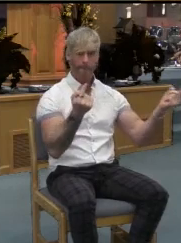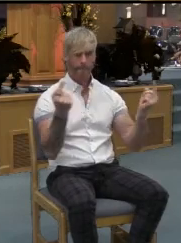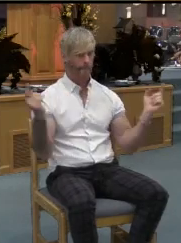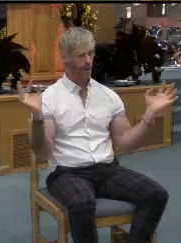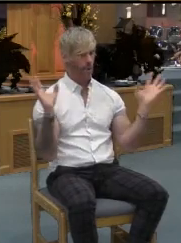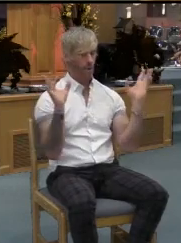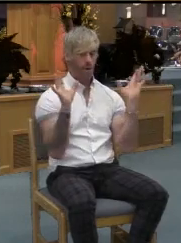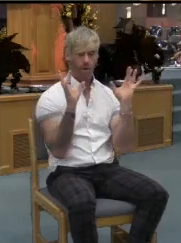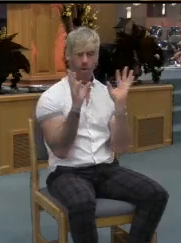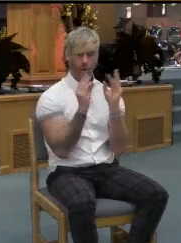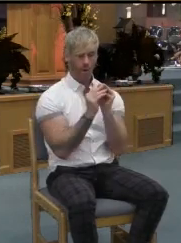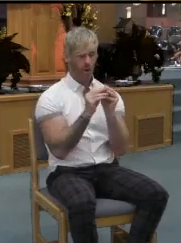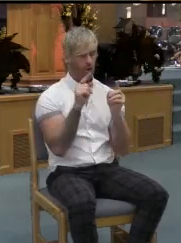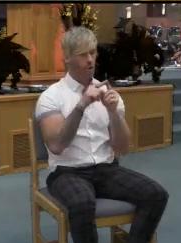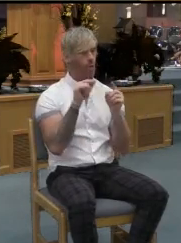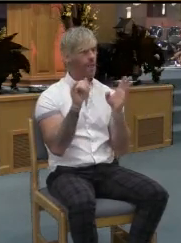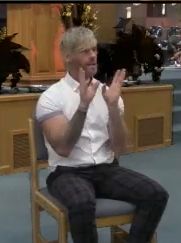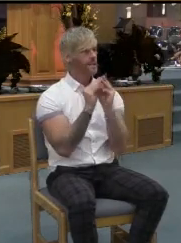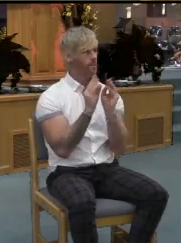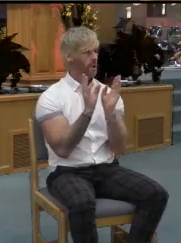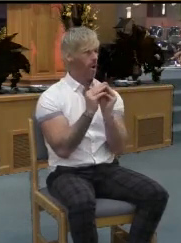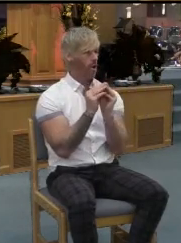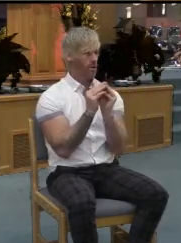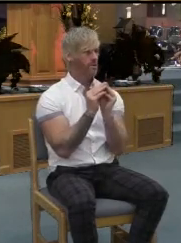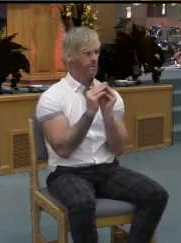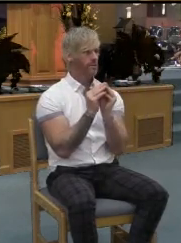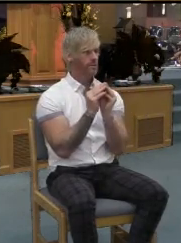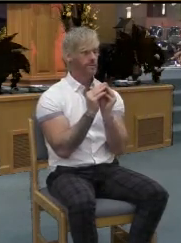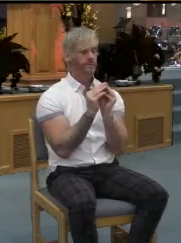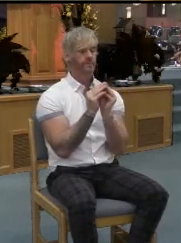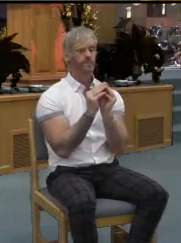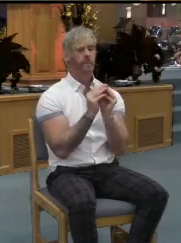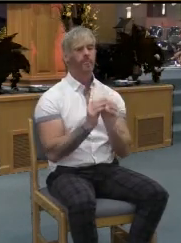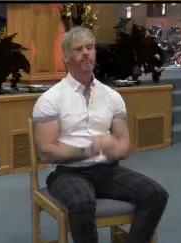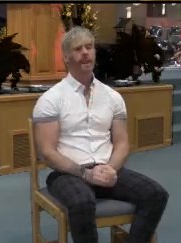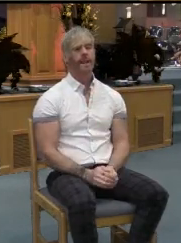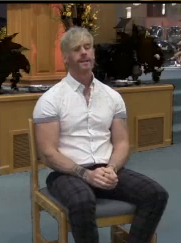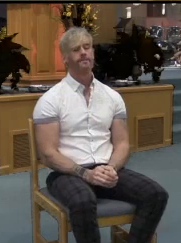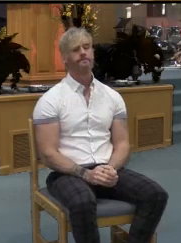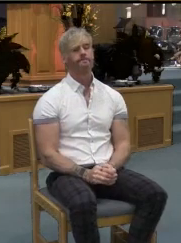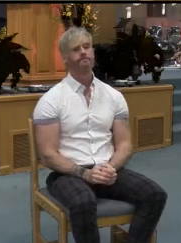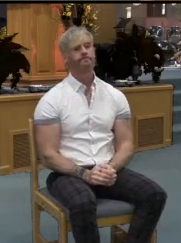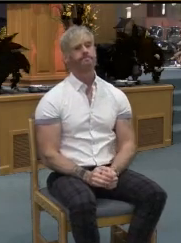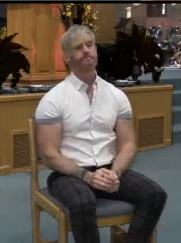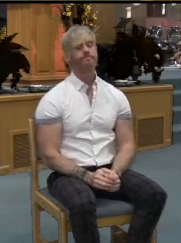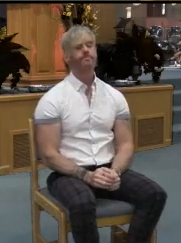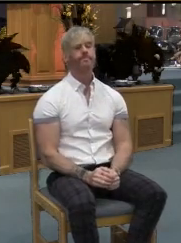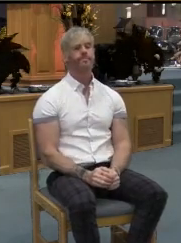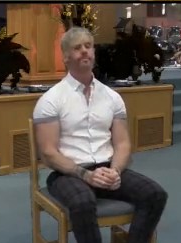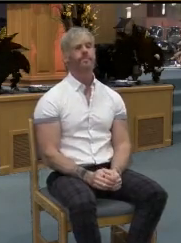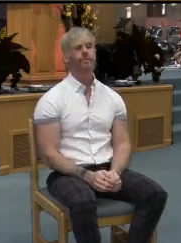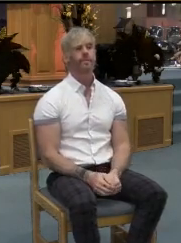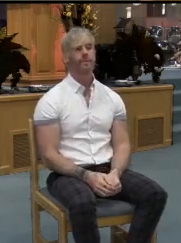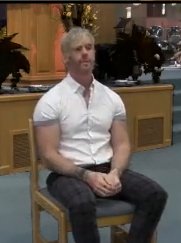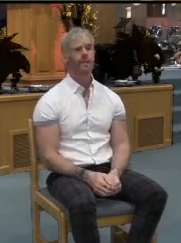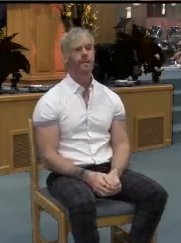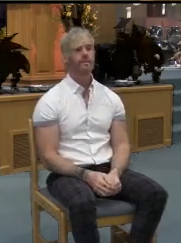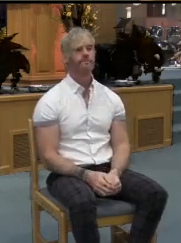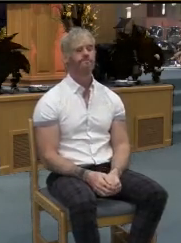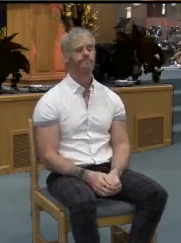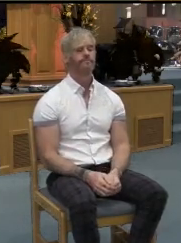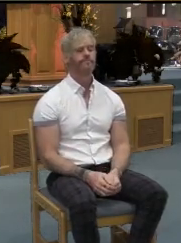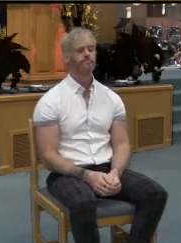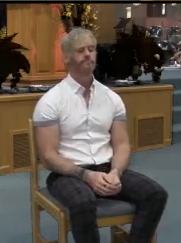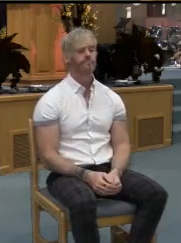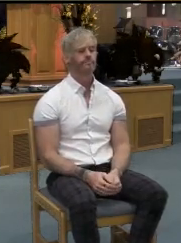and Anthropology Seminar. And one of the most prominent theologians or evolutionists